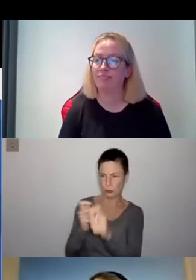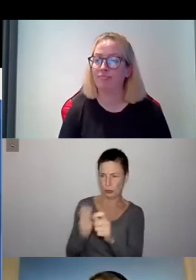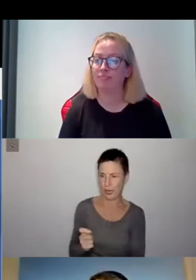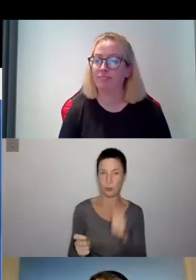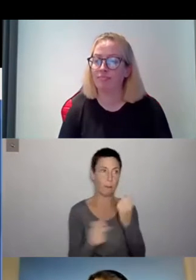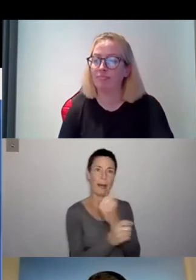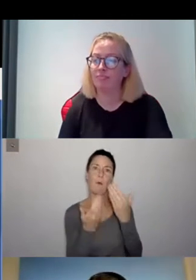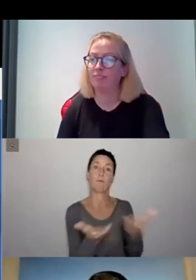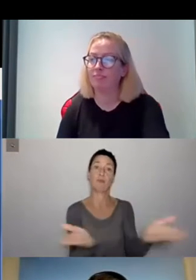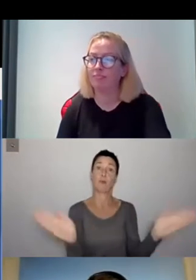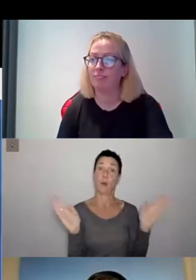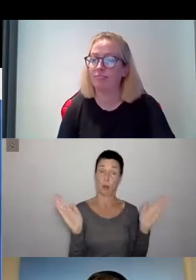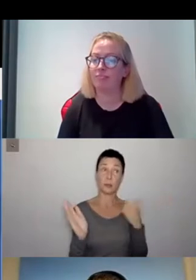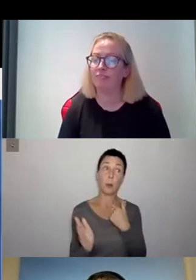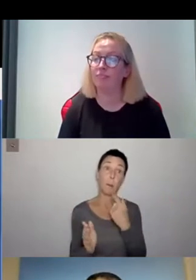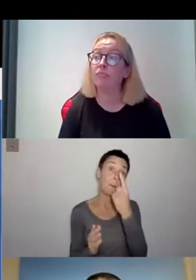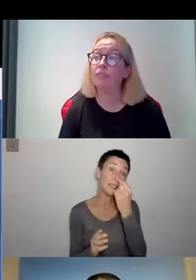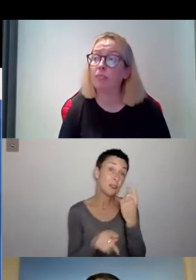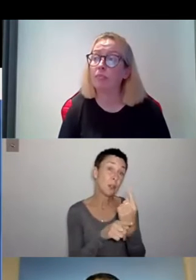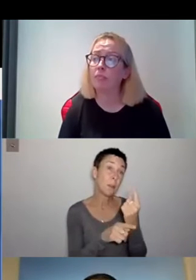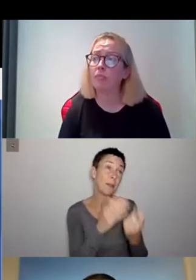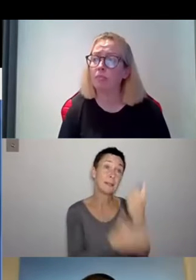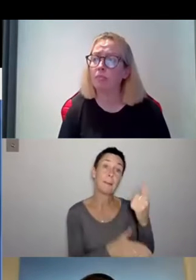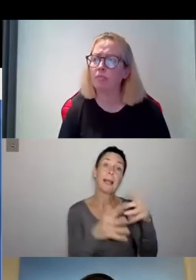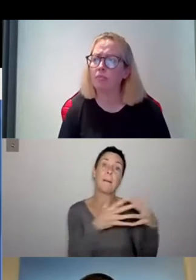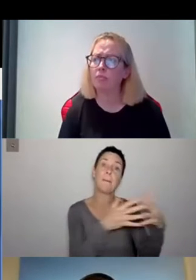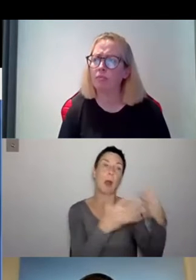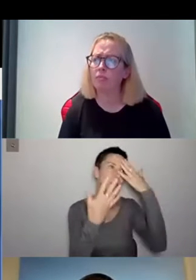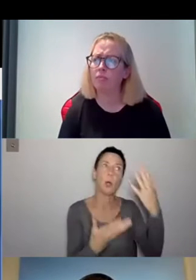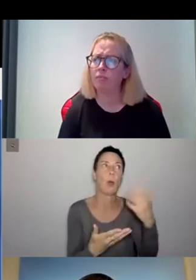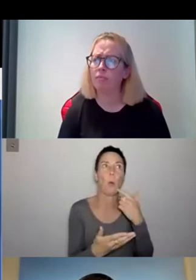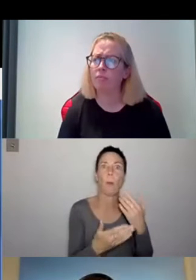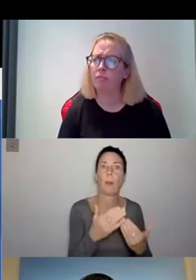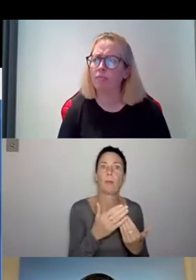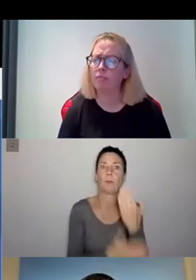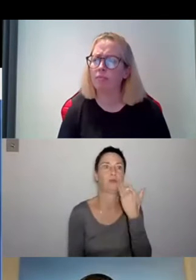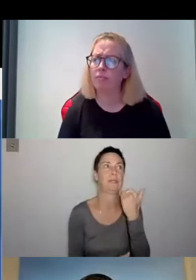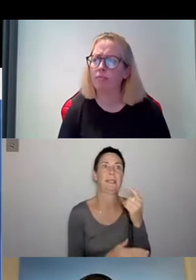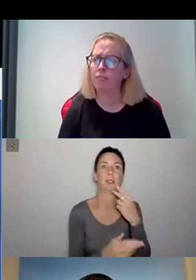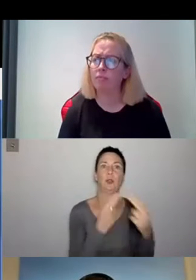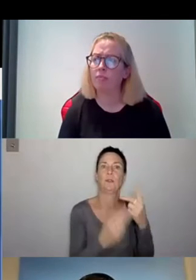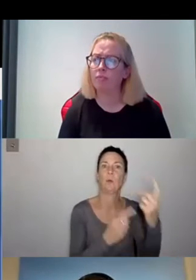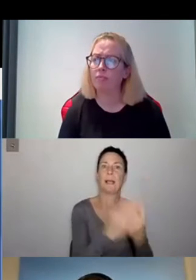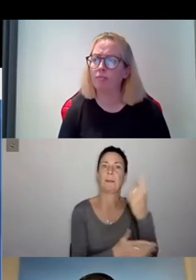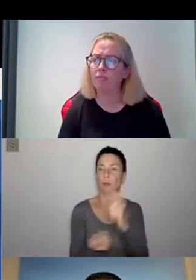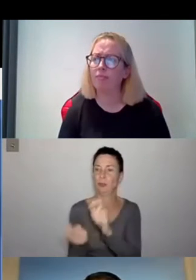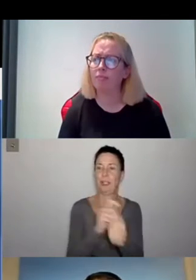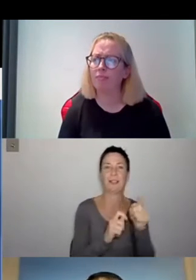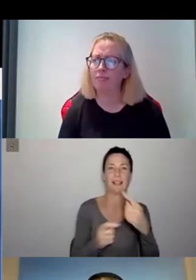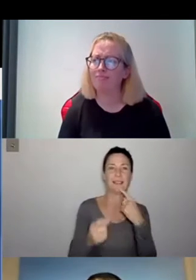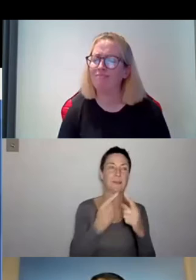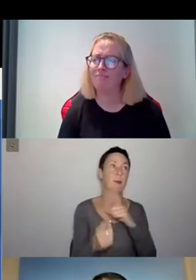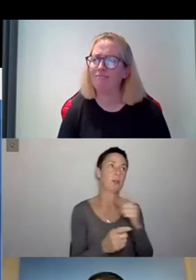was talk of doing this potentially in America. I'm not sure the latest on what's happening there, because of course other circumstances have kind of